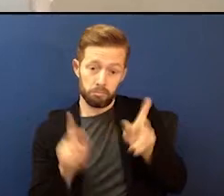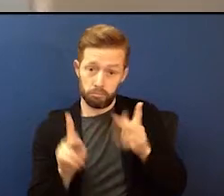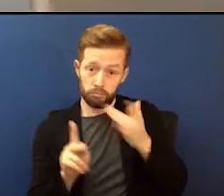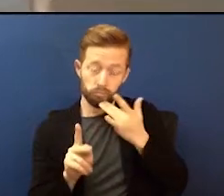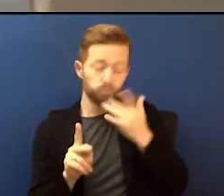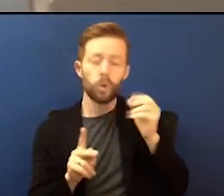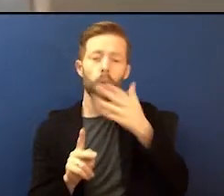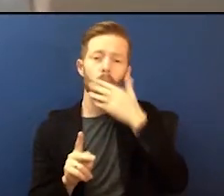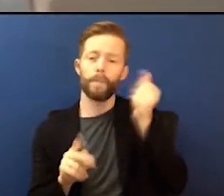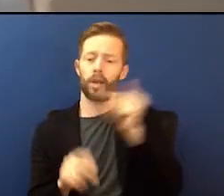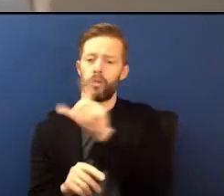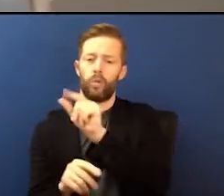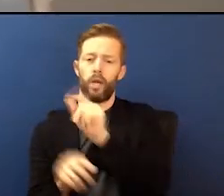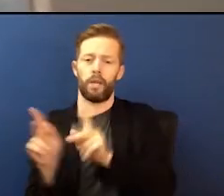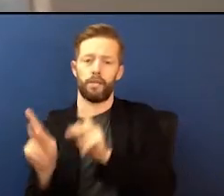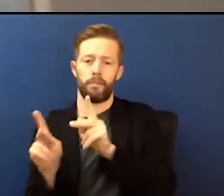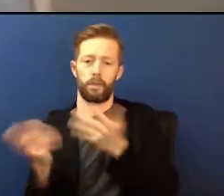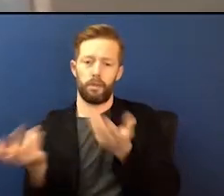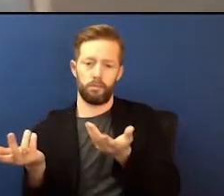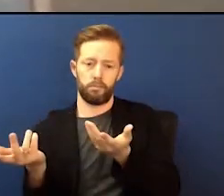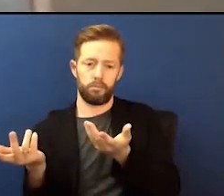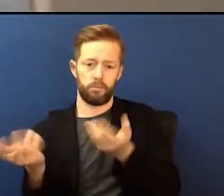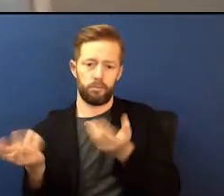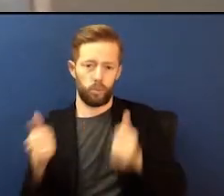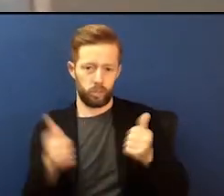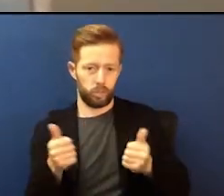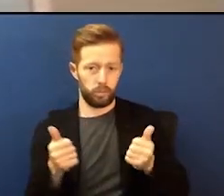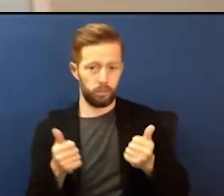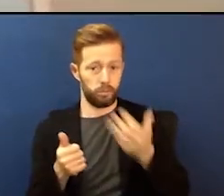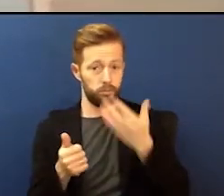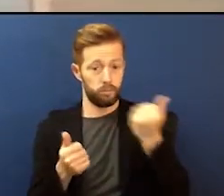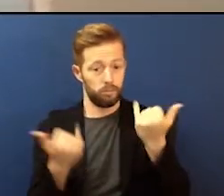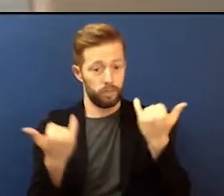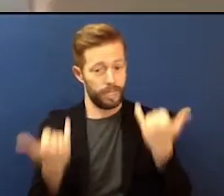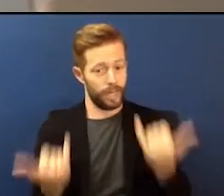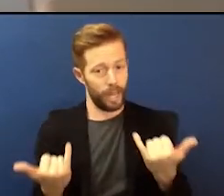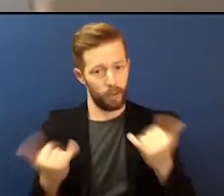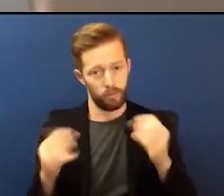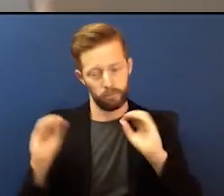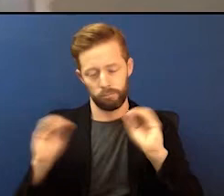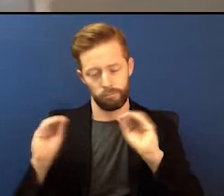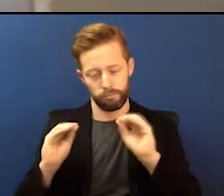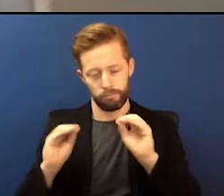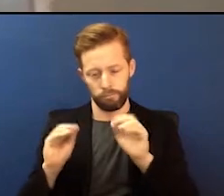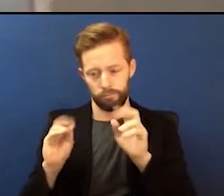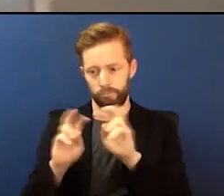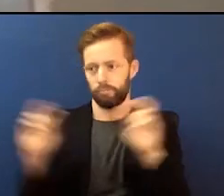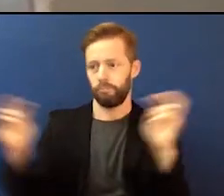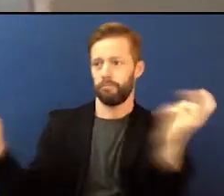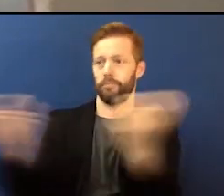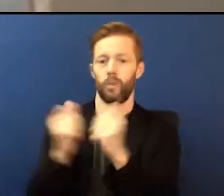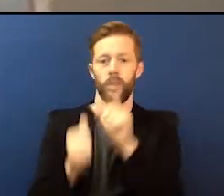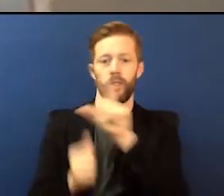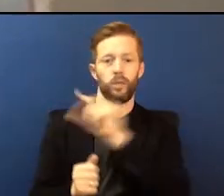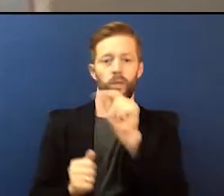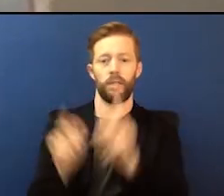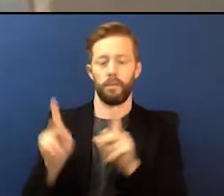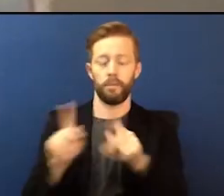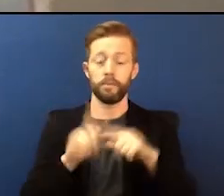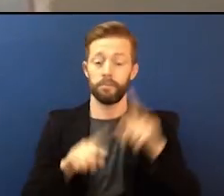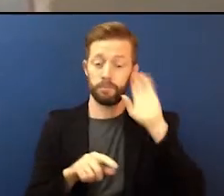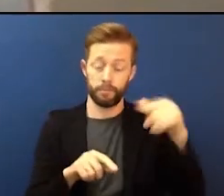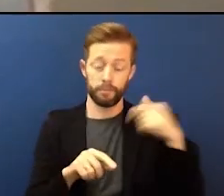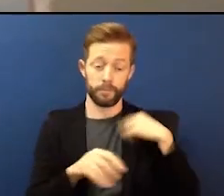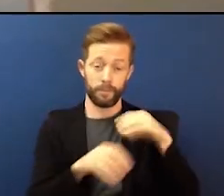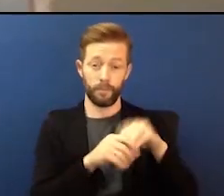other people, or would you rather be sitting with 20 other people? Of course, nobody right now in these days is sitting with 20 other people. But